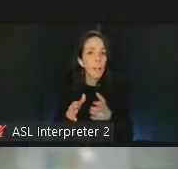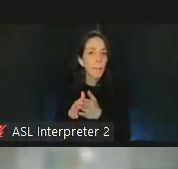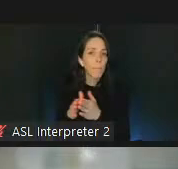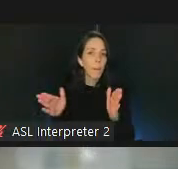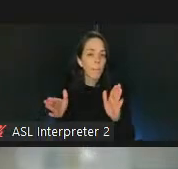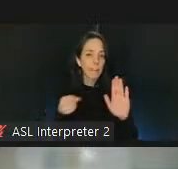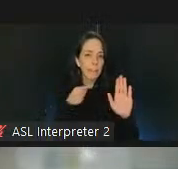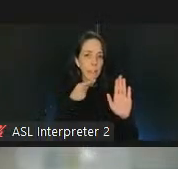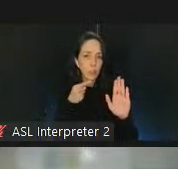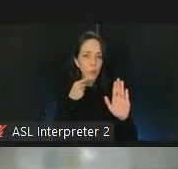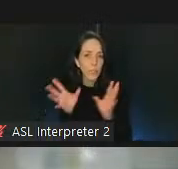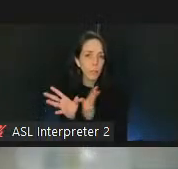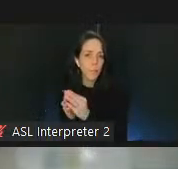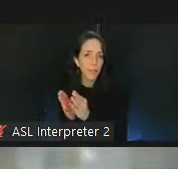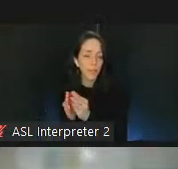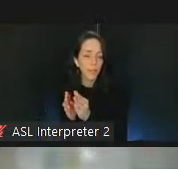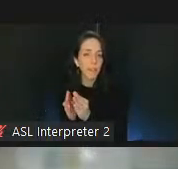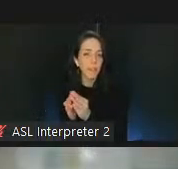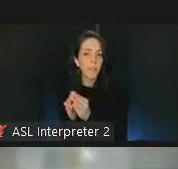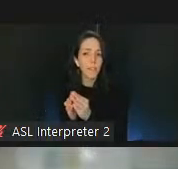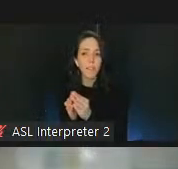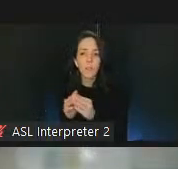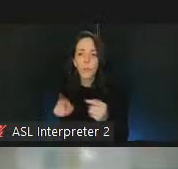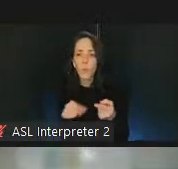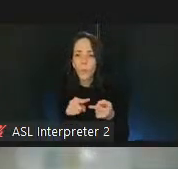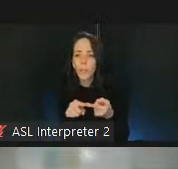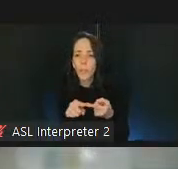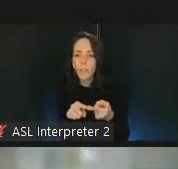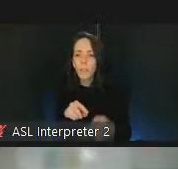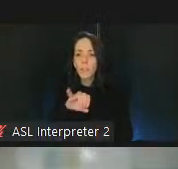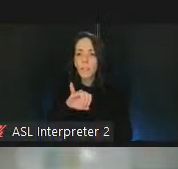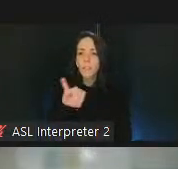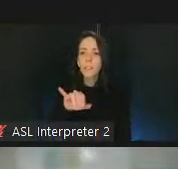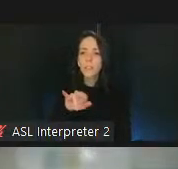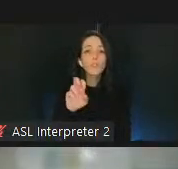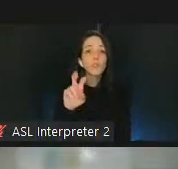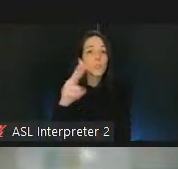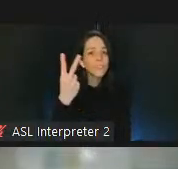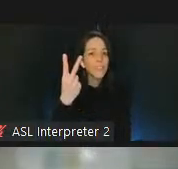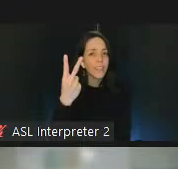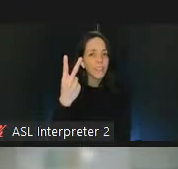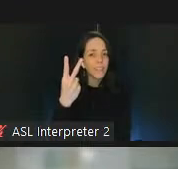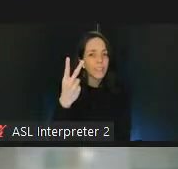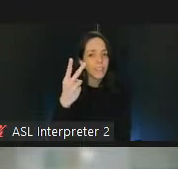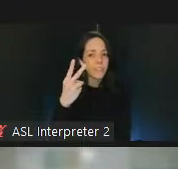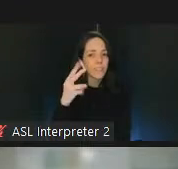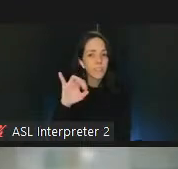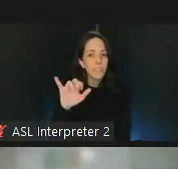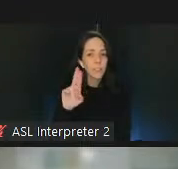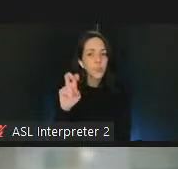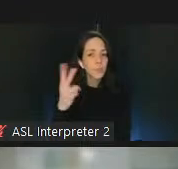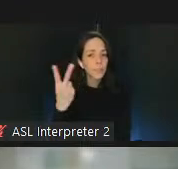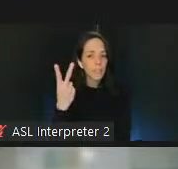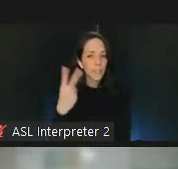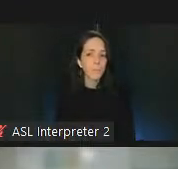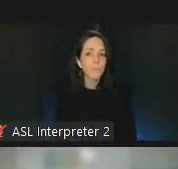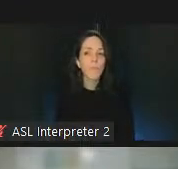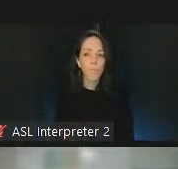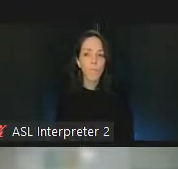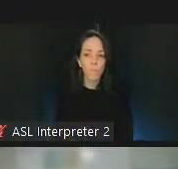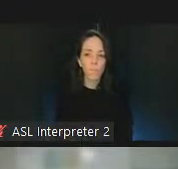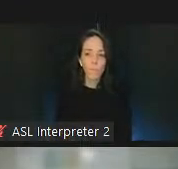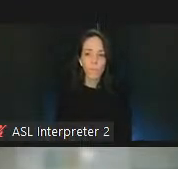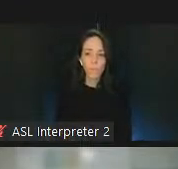which is on Mr. Rhodes. June 1st? June 2nd. Thank you. June 1st, okay. Thank you. Okay, got it.